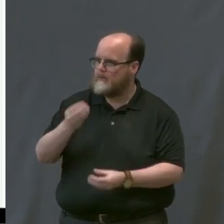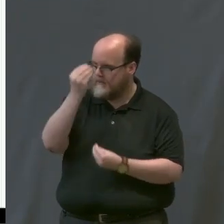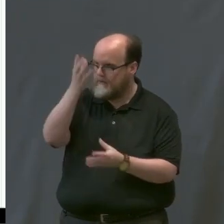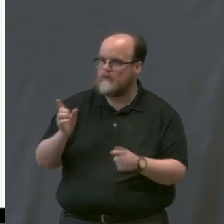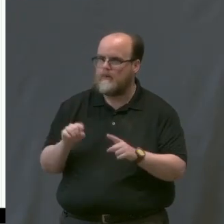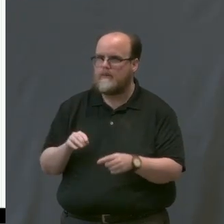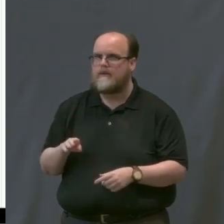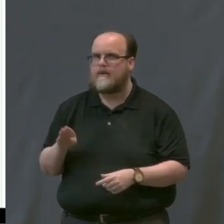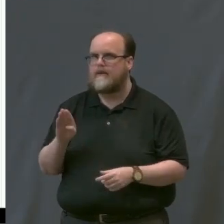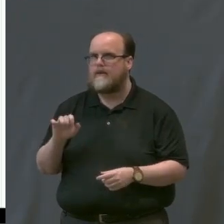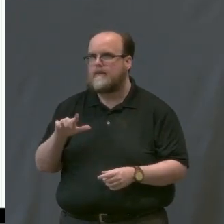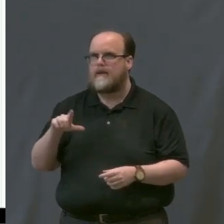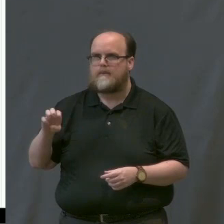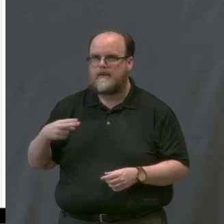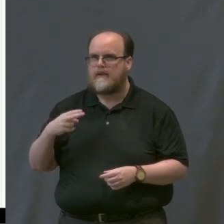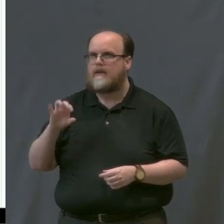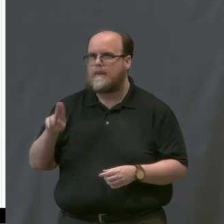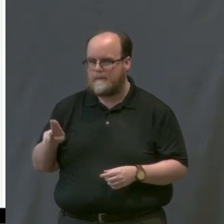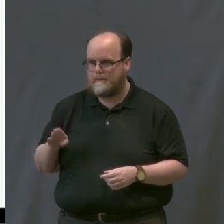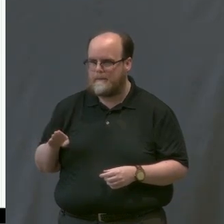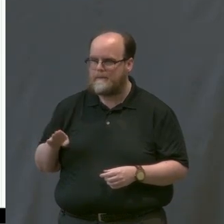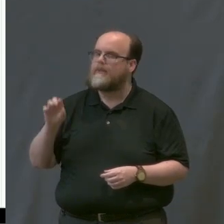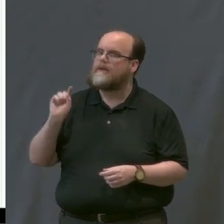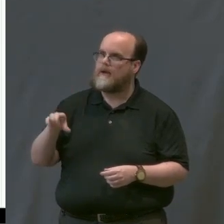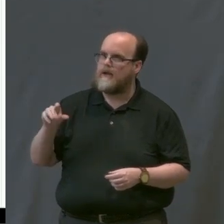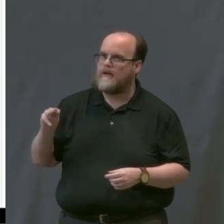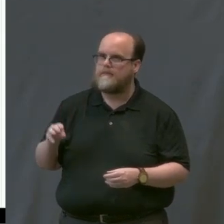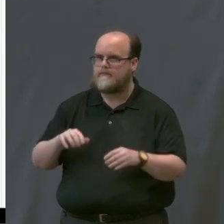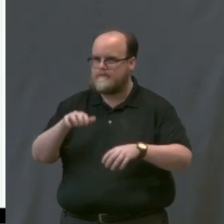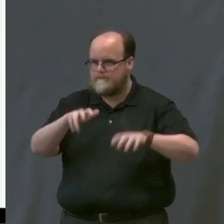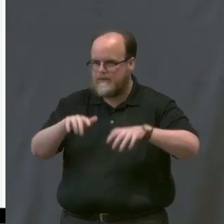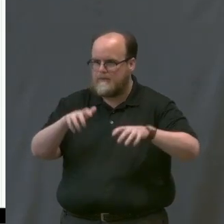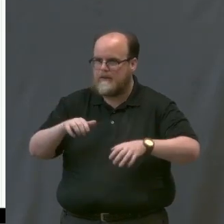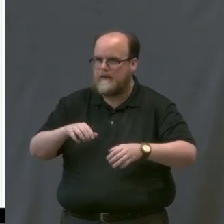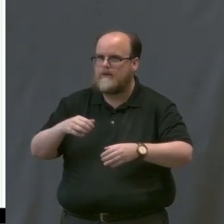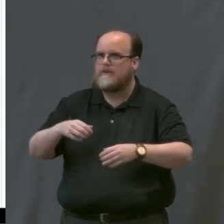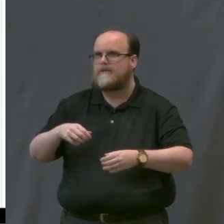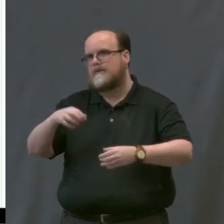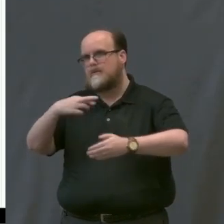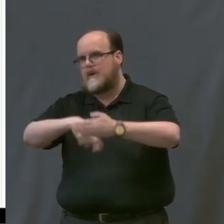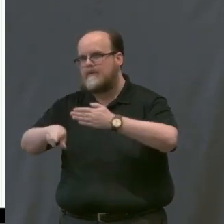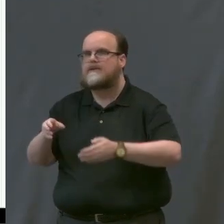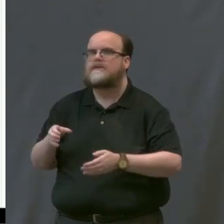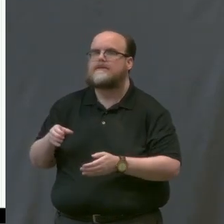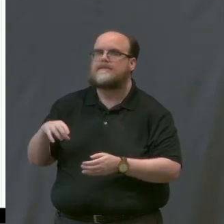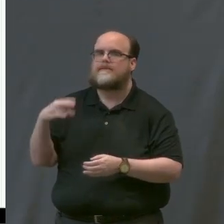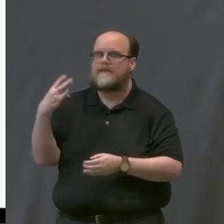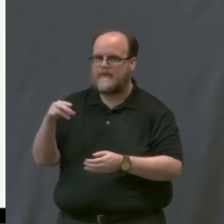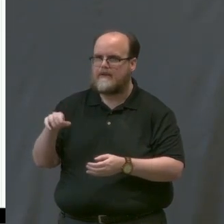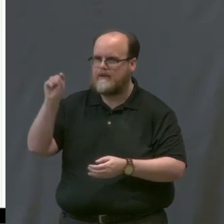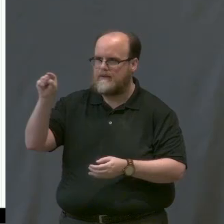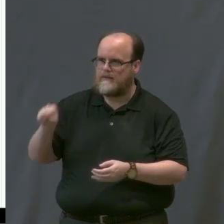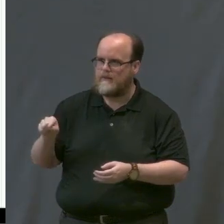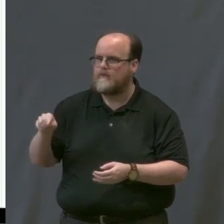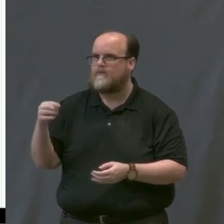to BibleHub.com, at the top, type in the word Revelation 17:4.